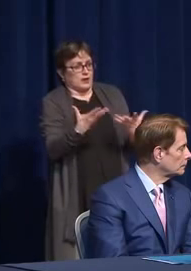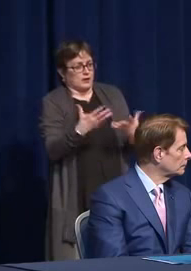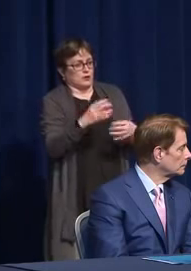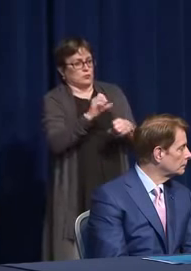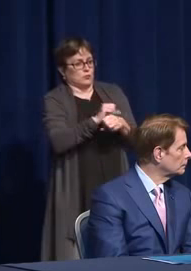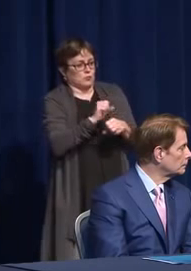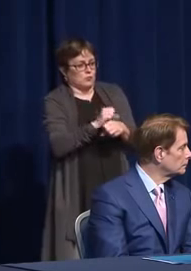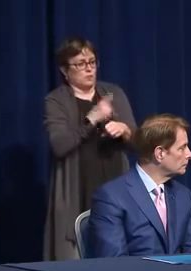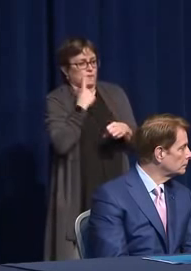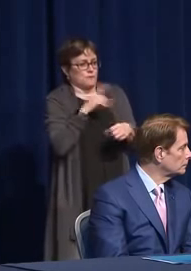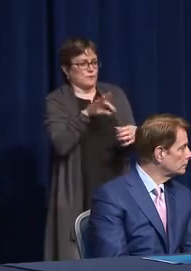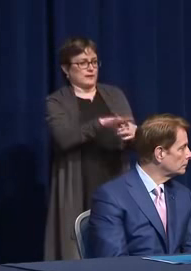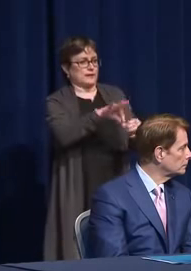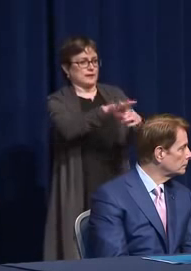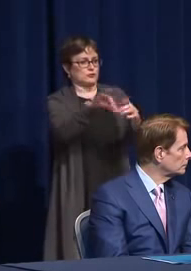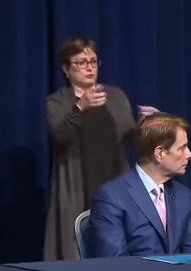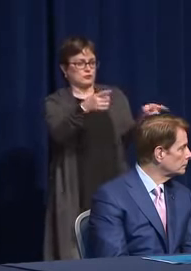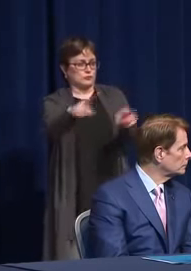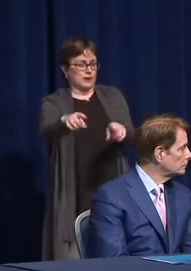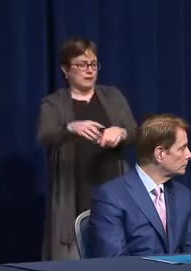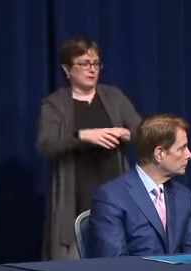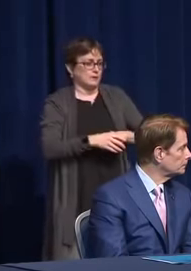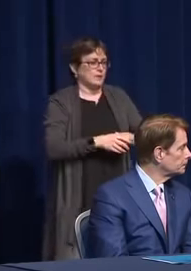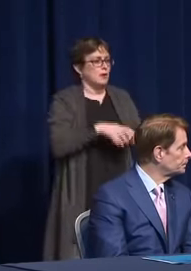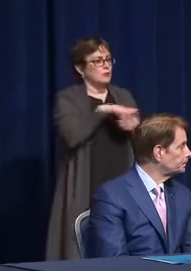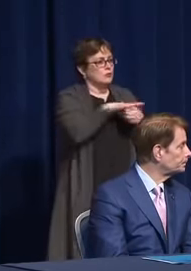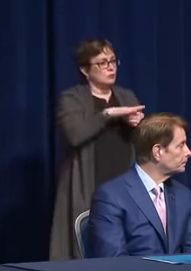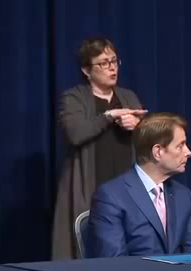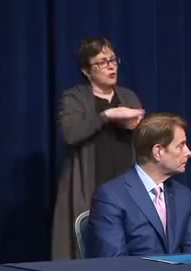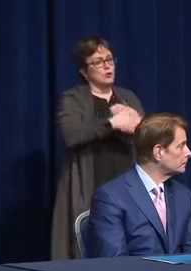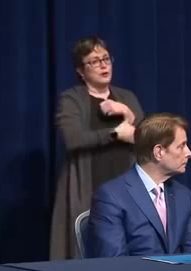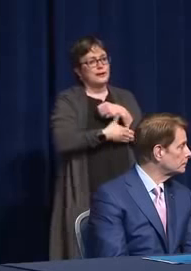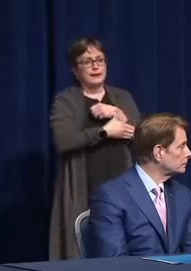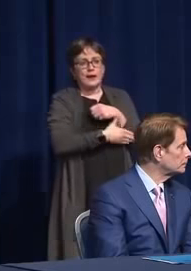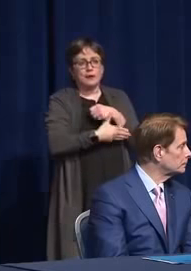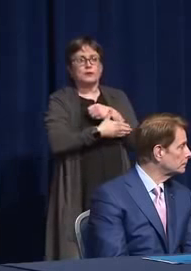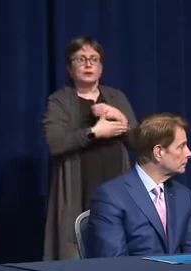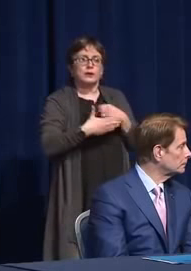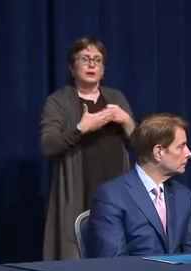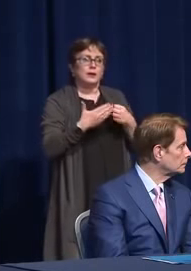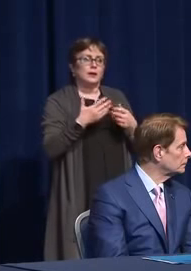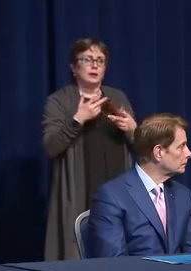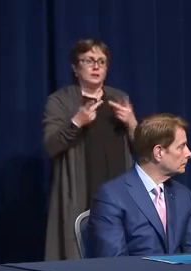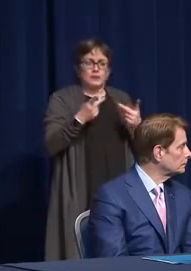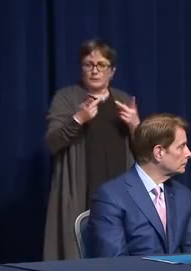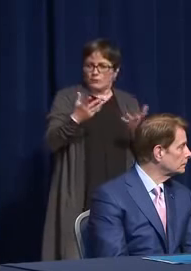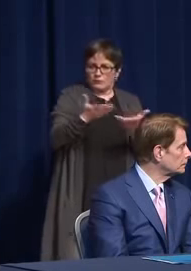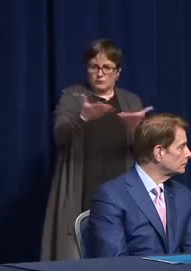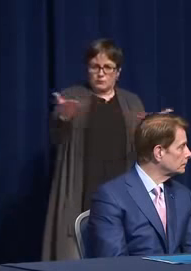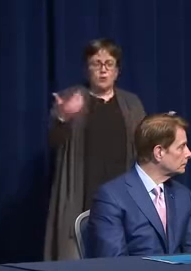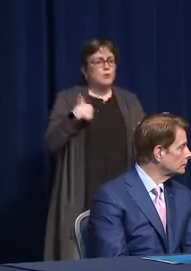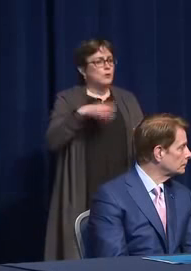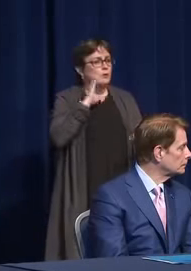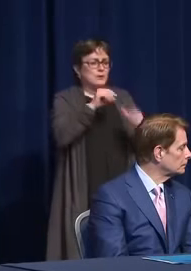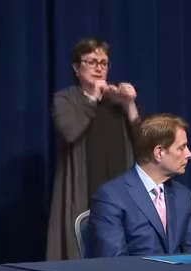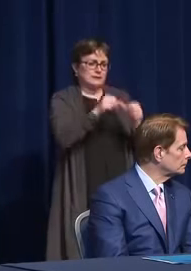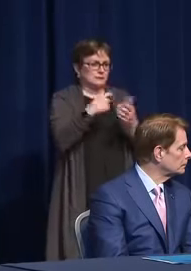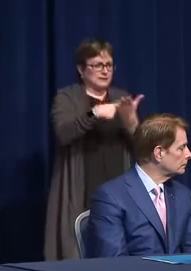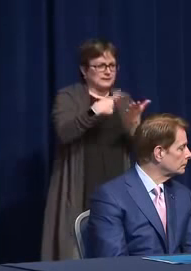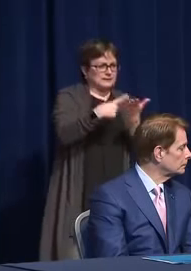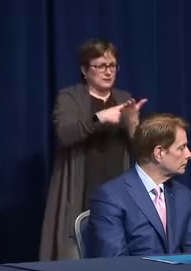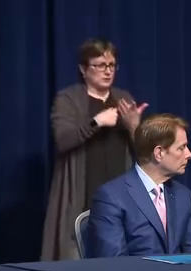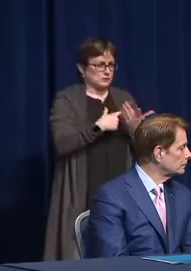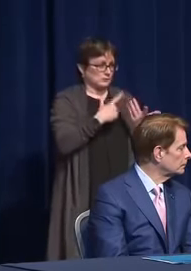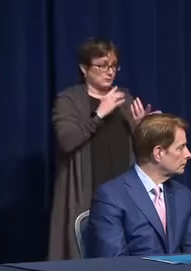local election officials, who we will continue to have urgent conversations and discussions to move